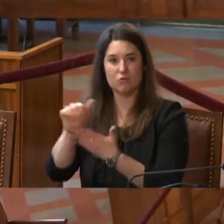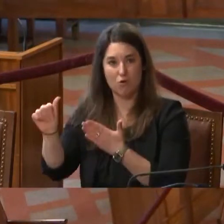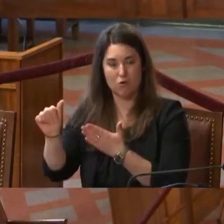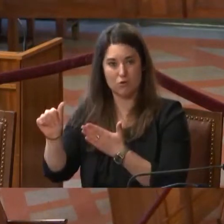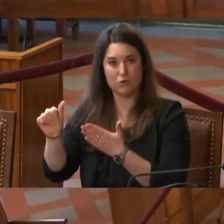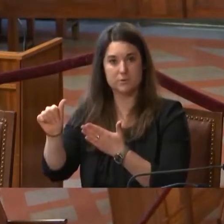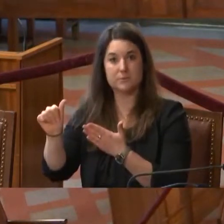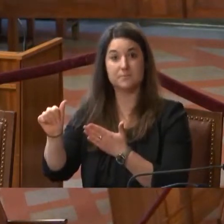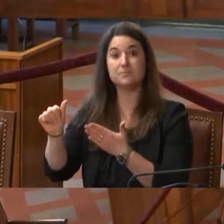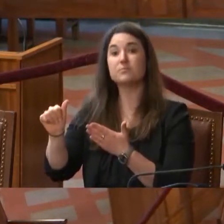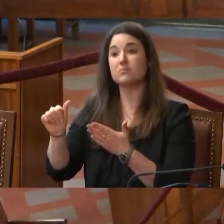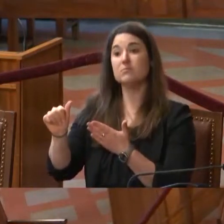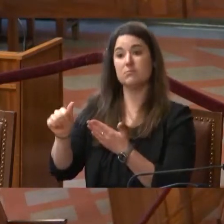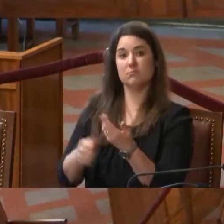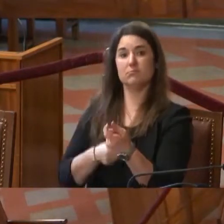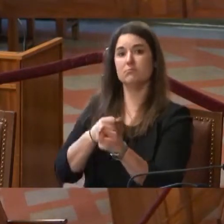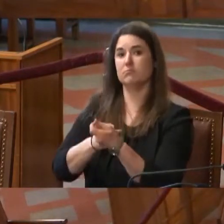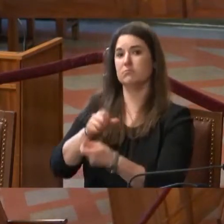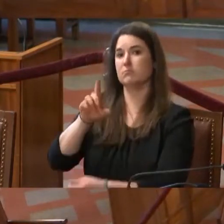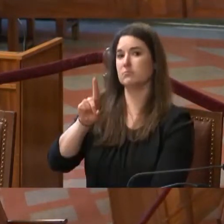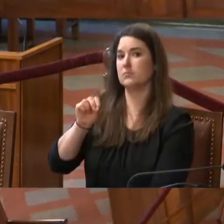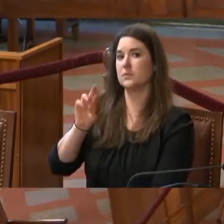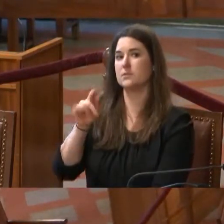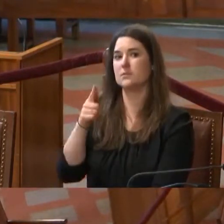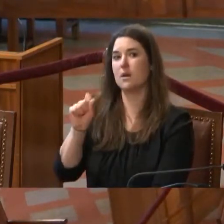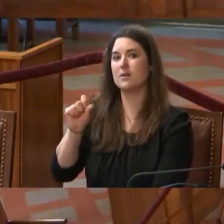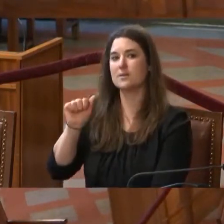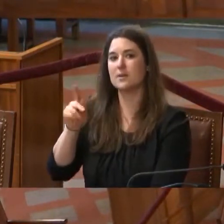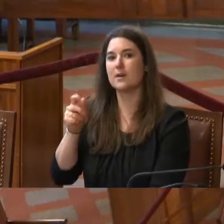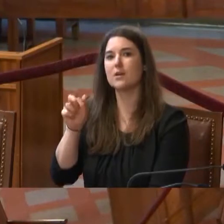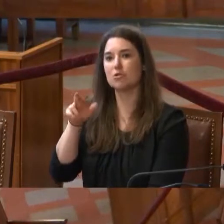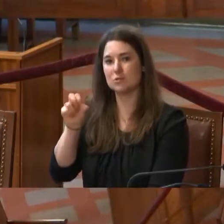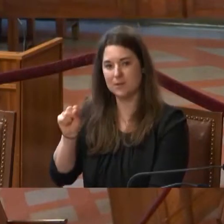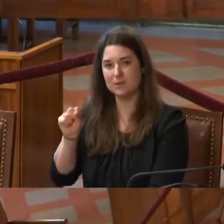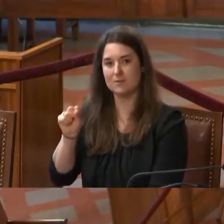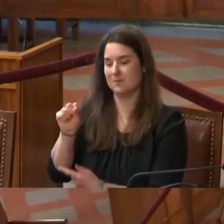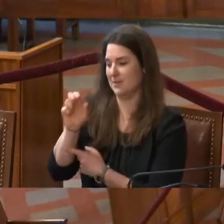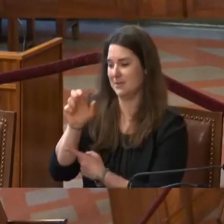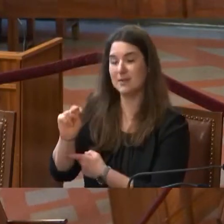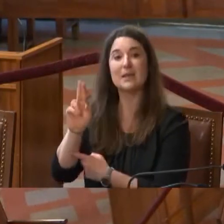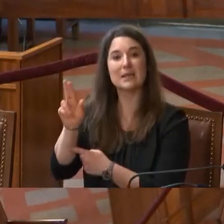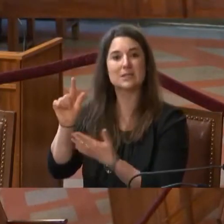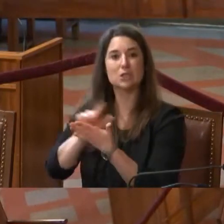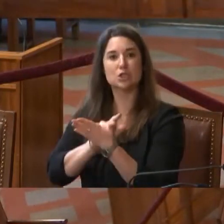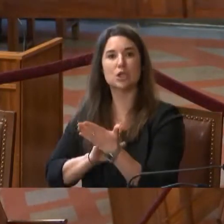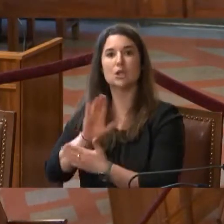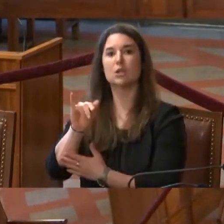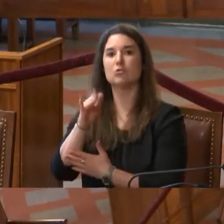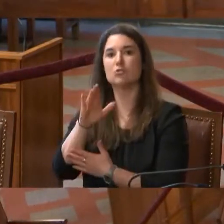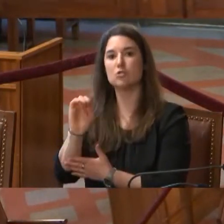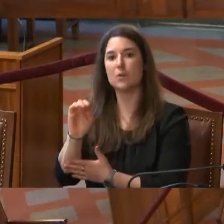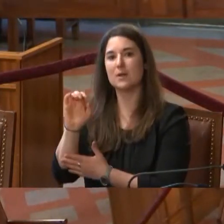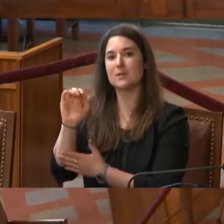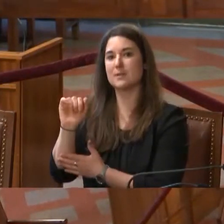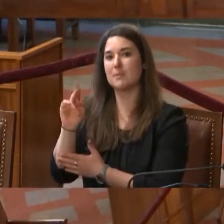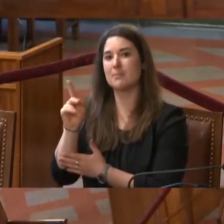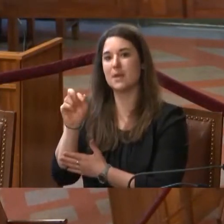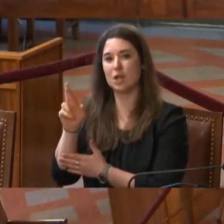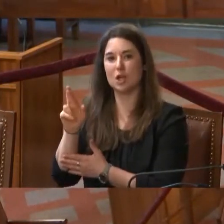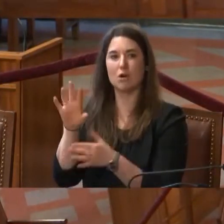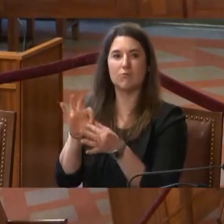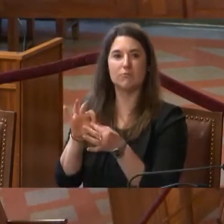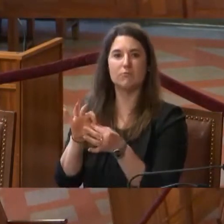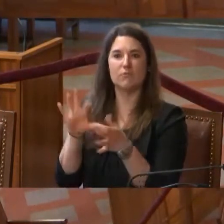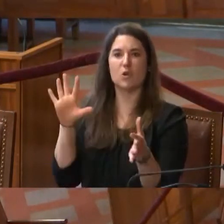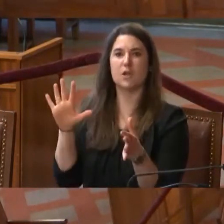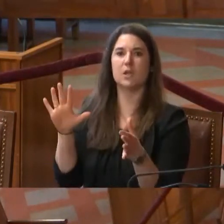$47,500 in favor of Douglas Anderson, Administrator, and his attorneys Joyce and Bittner, fully releasing the